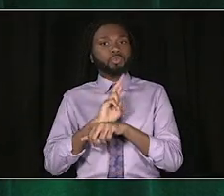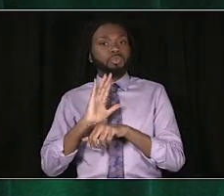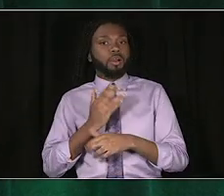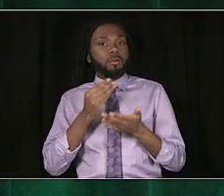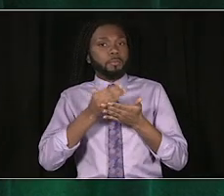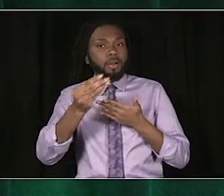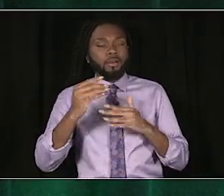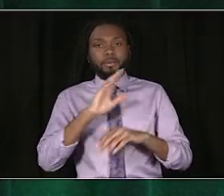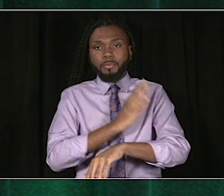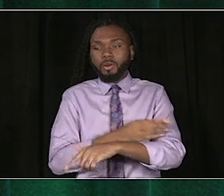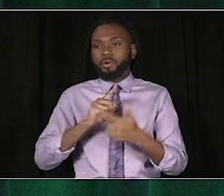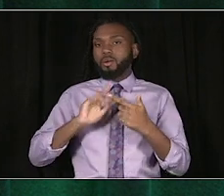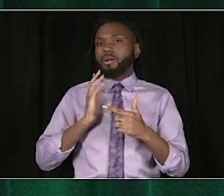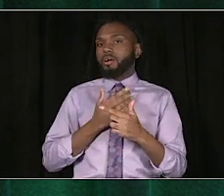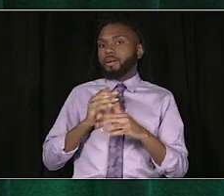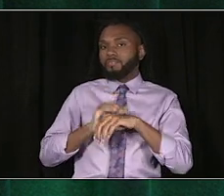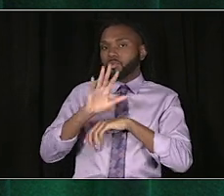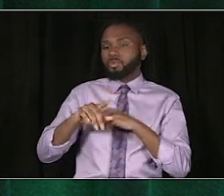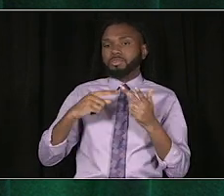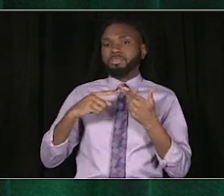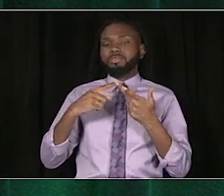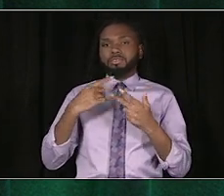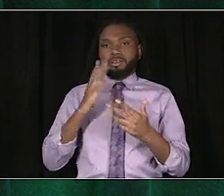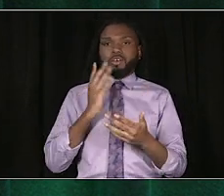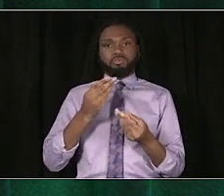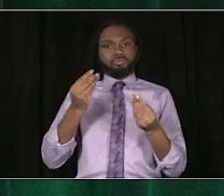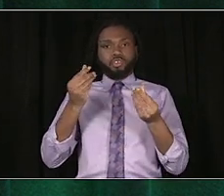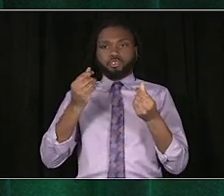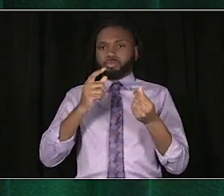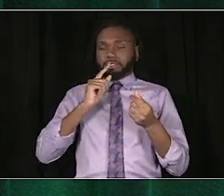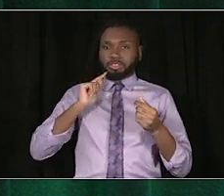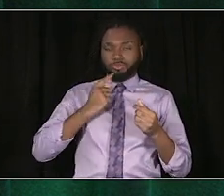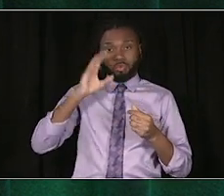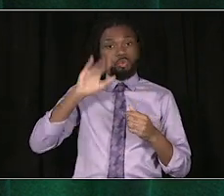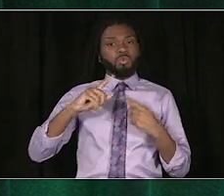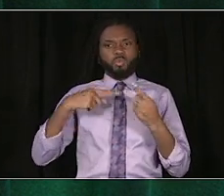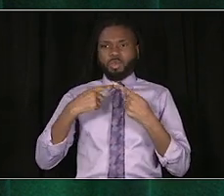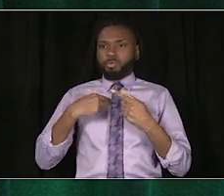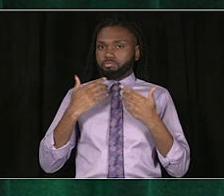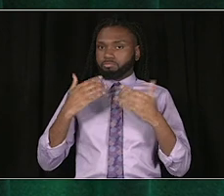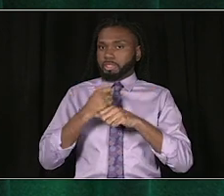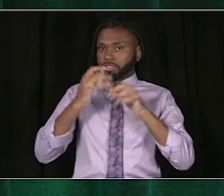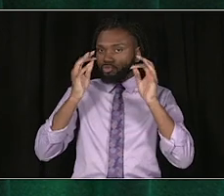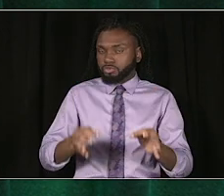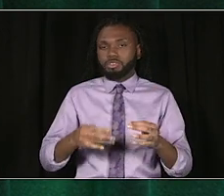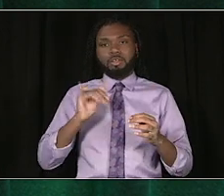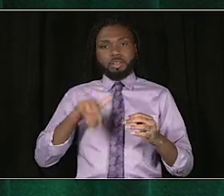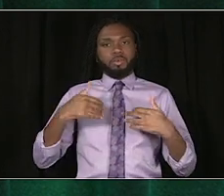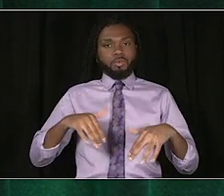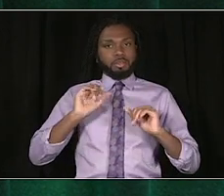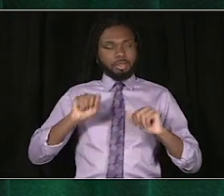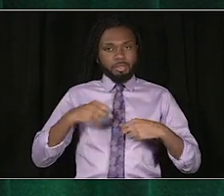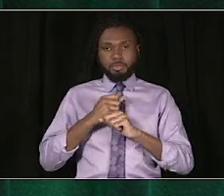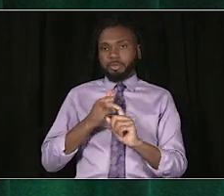our influence and our dollars very seriously, and we know that when we make a decision to move on something, that it can make a real impact